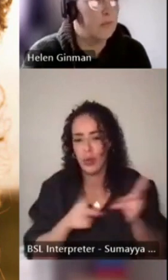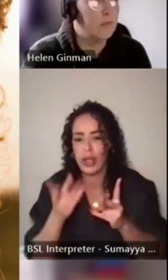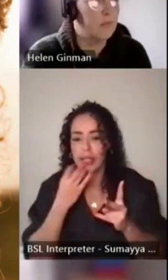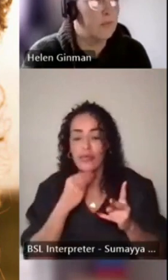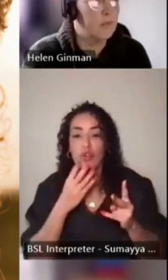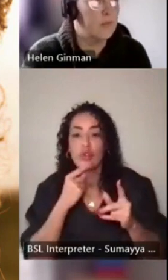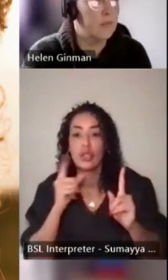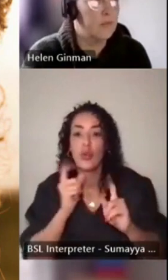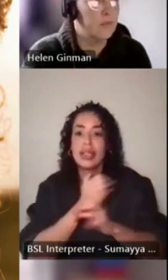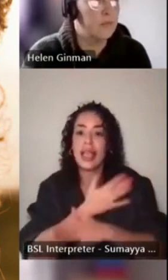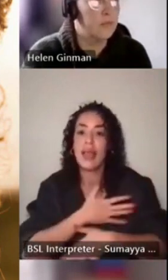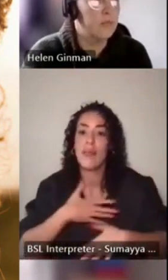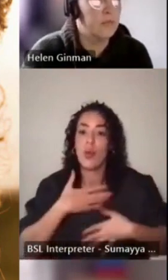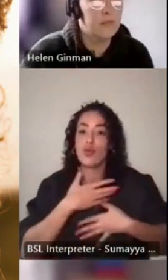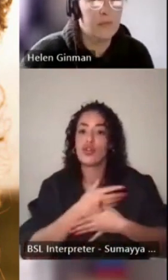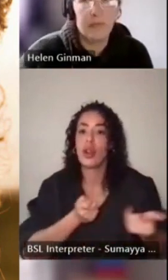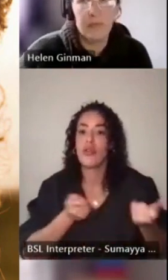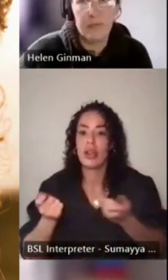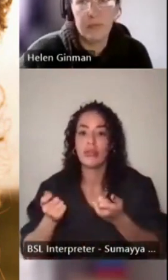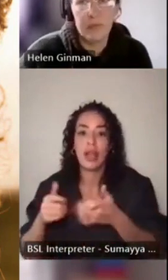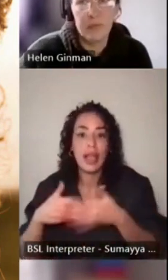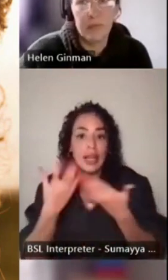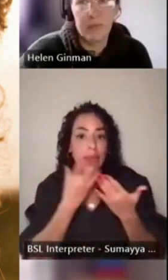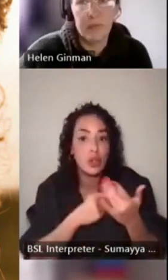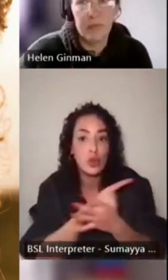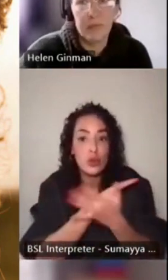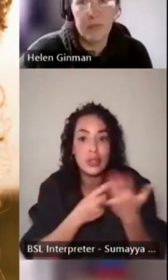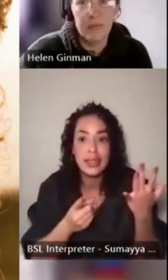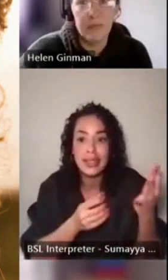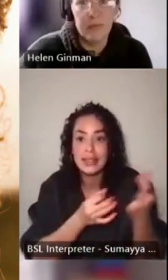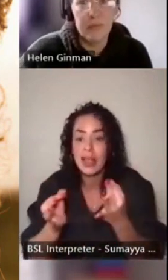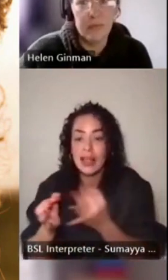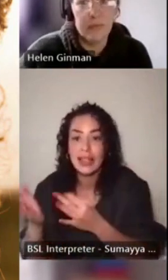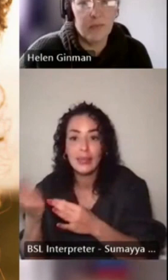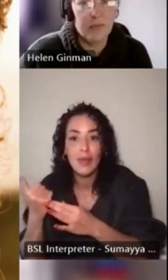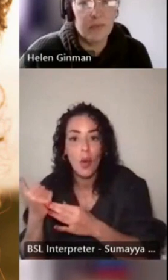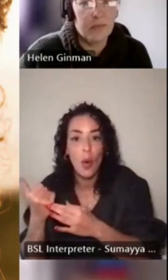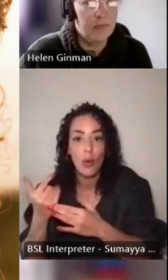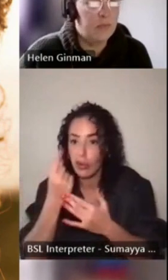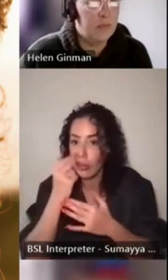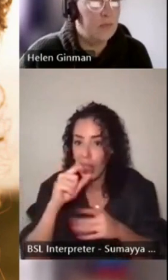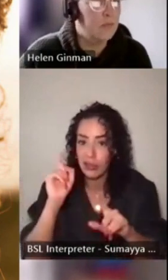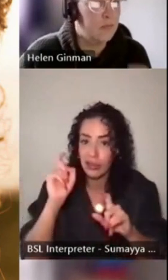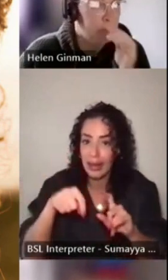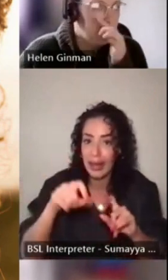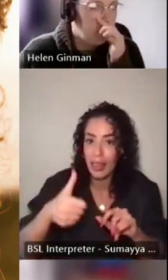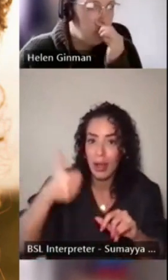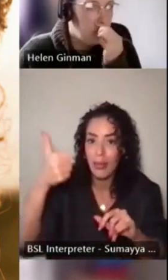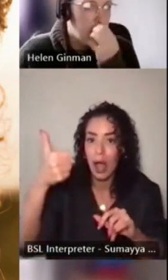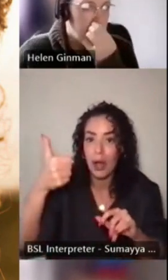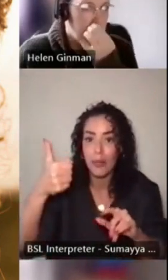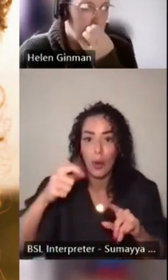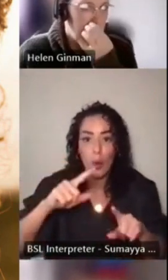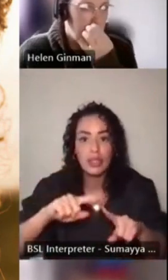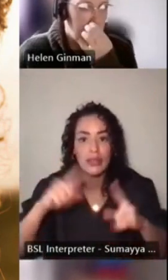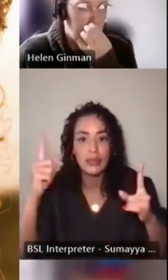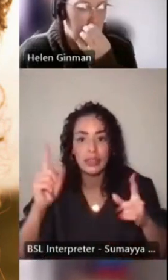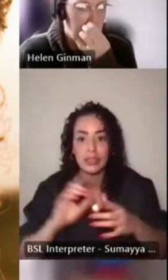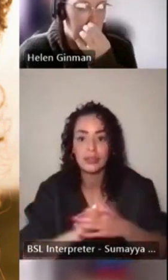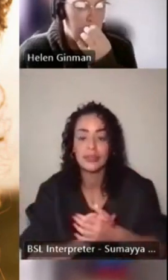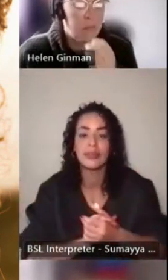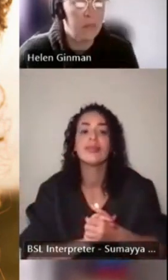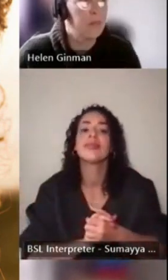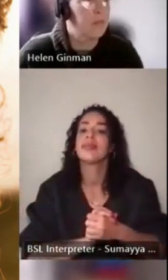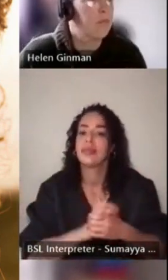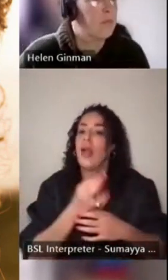regulation. Has anyone used any of those techniques before? You can give me a thumbs up or a different reaction. Yeah,